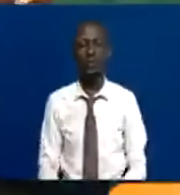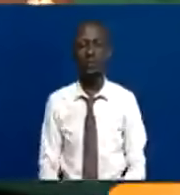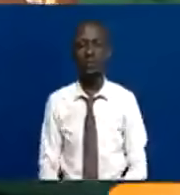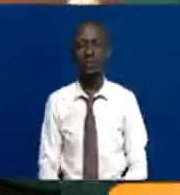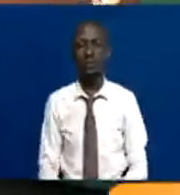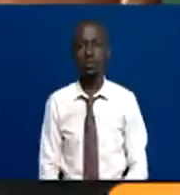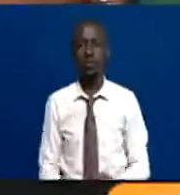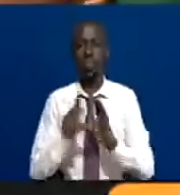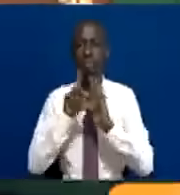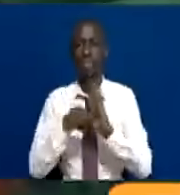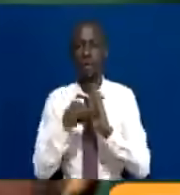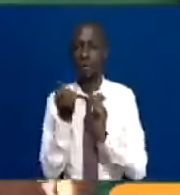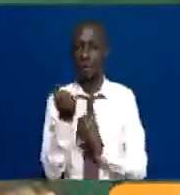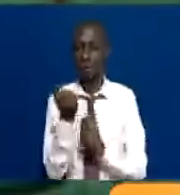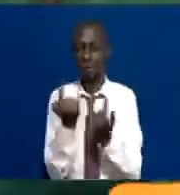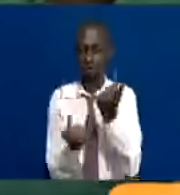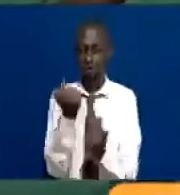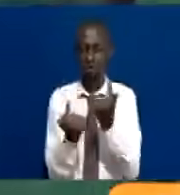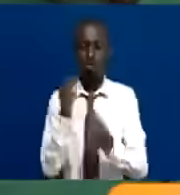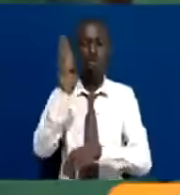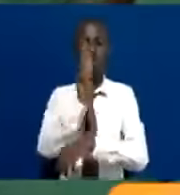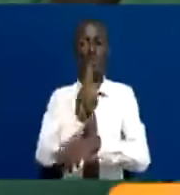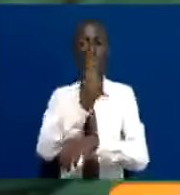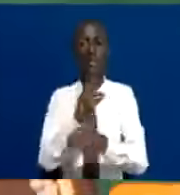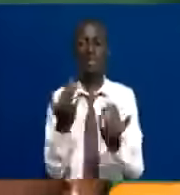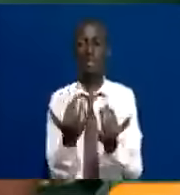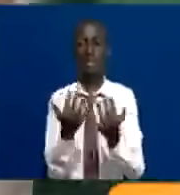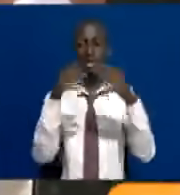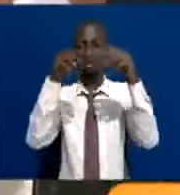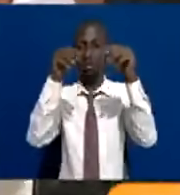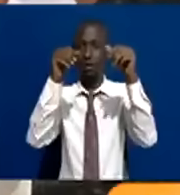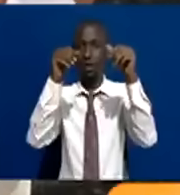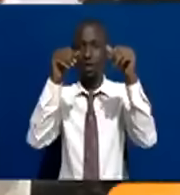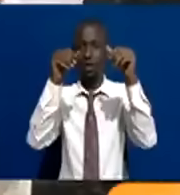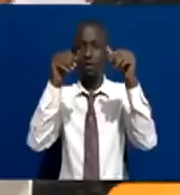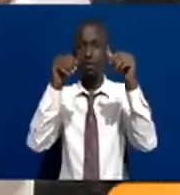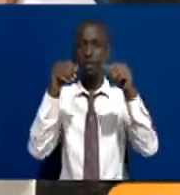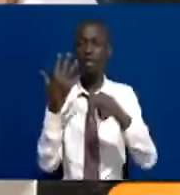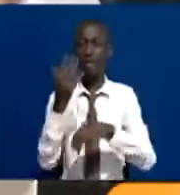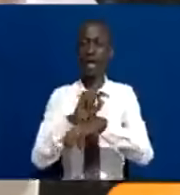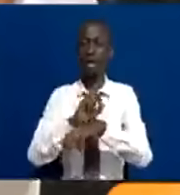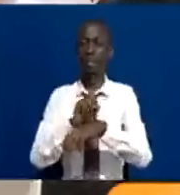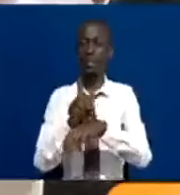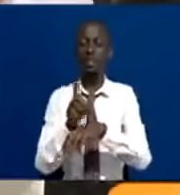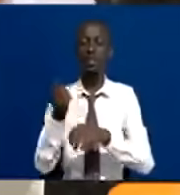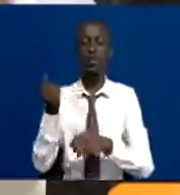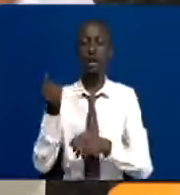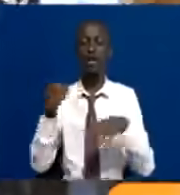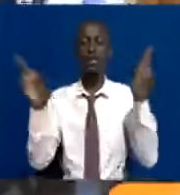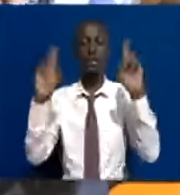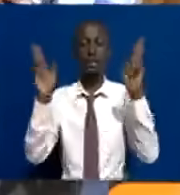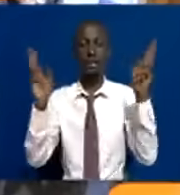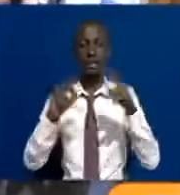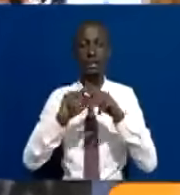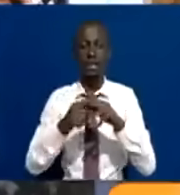We then cook the ugali using the fortified grass flour, taking us 5 minutes before the meal is ready, and dig